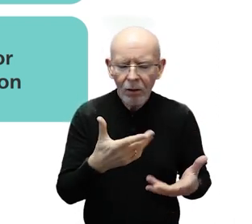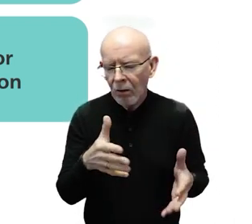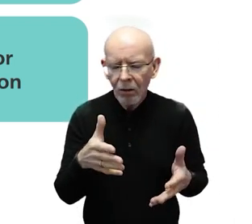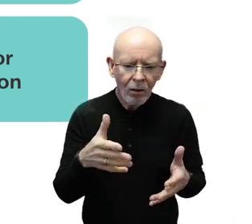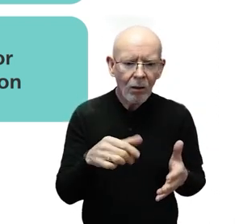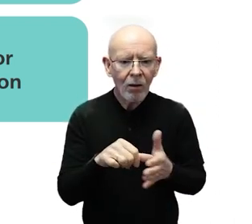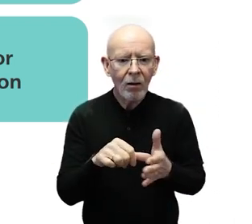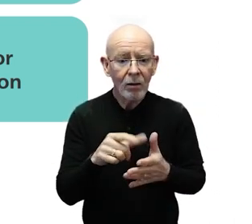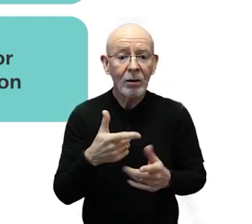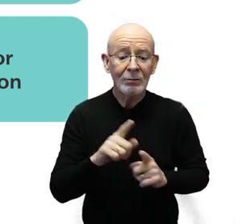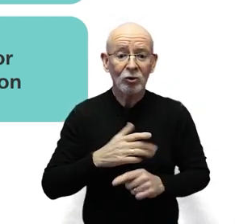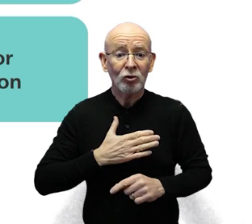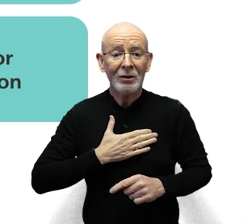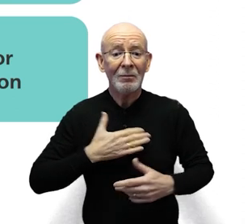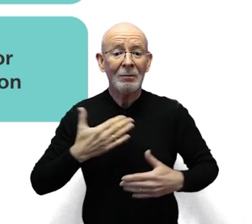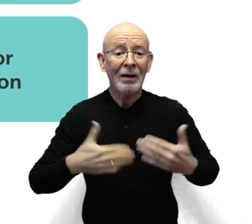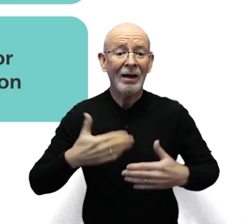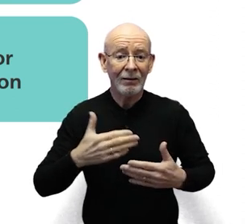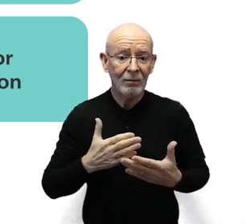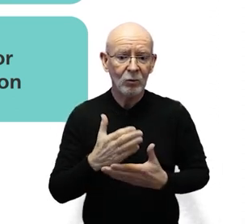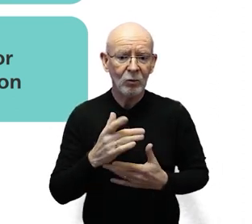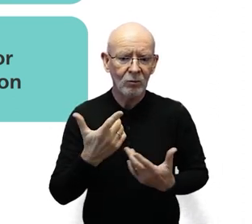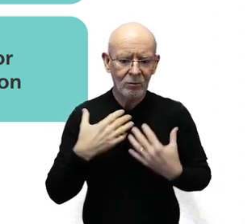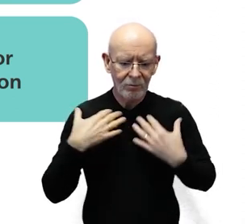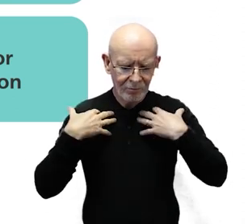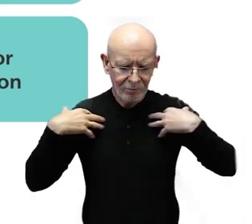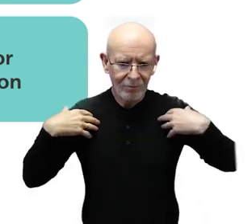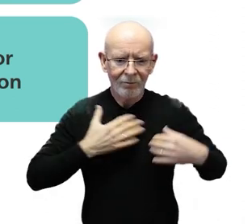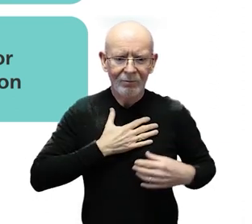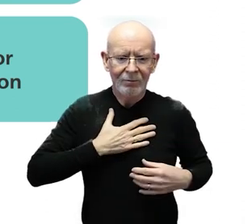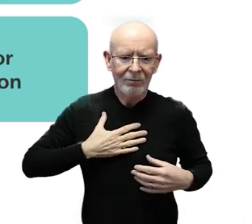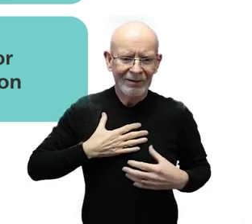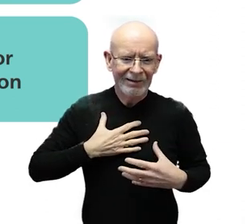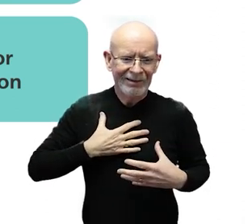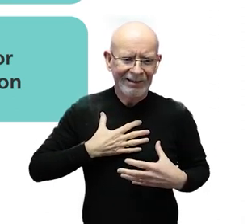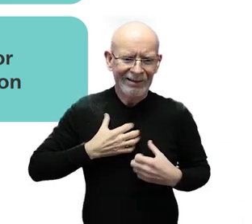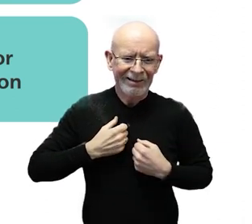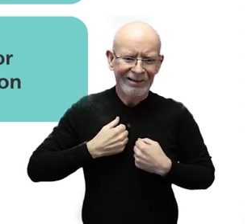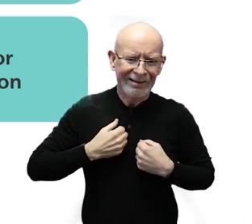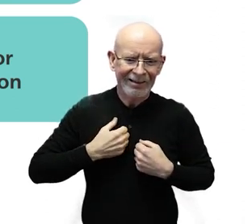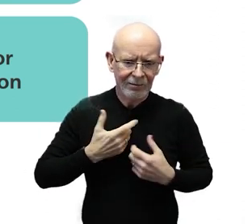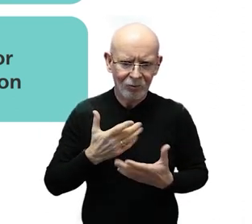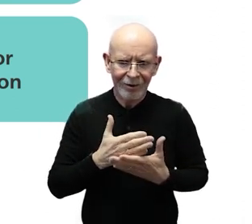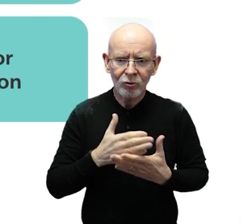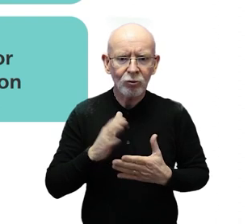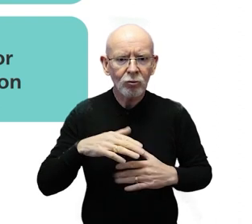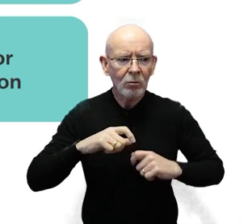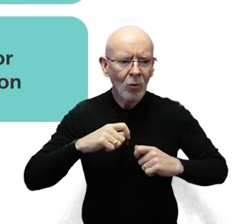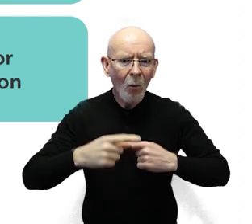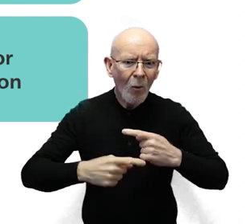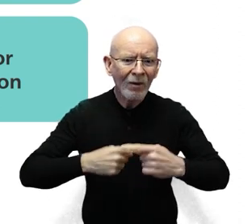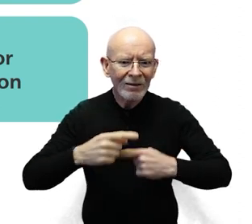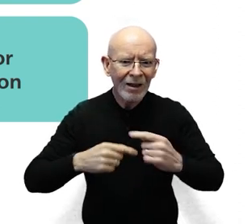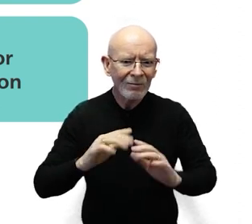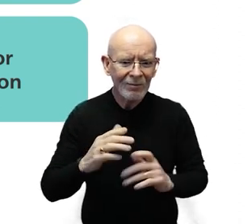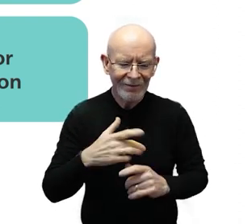For this reason, you may also find that the muscles of the upper chest become fatigued because they aren't designed to be in constant use, and this can lead to a